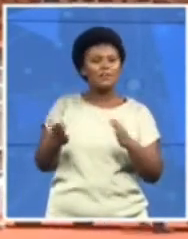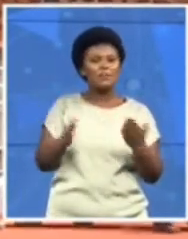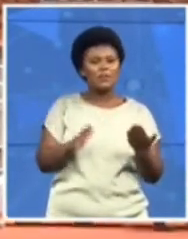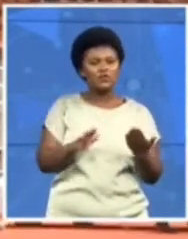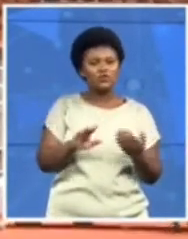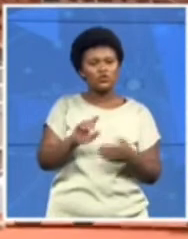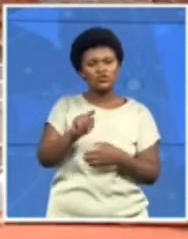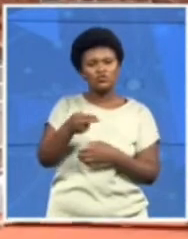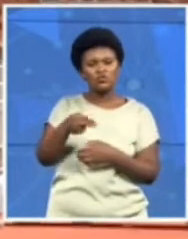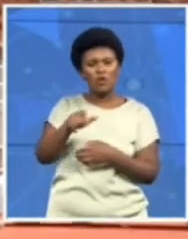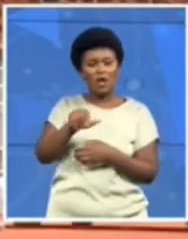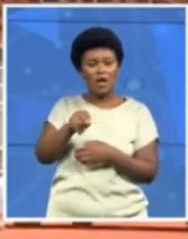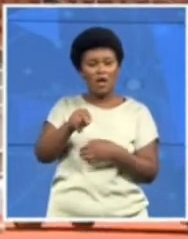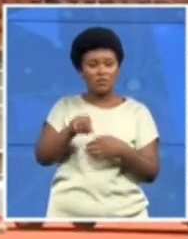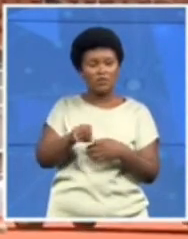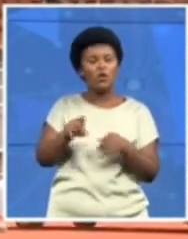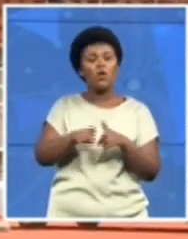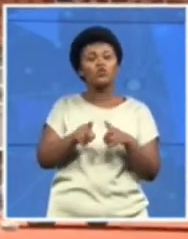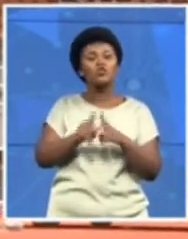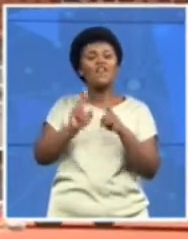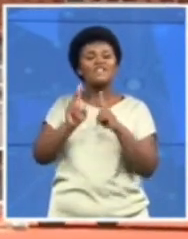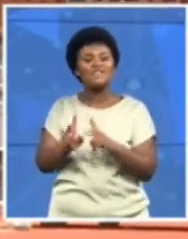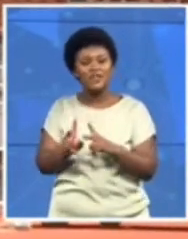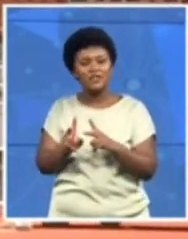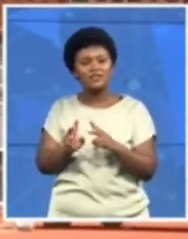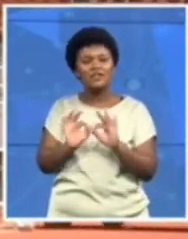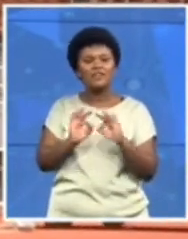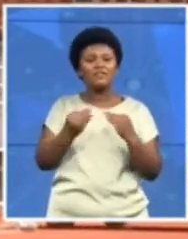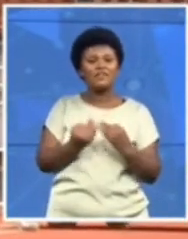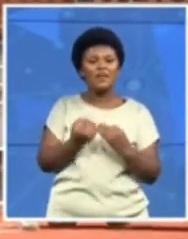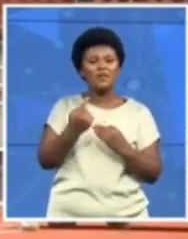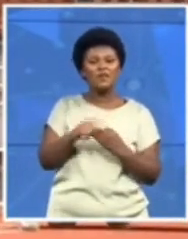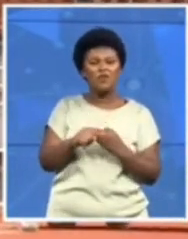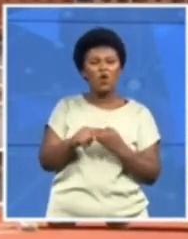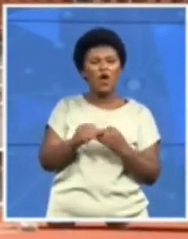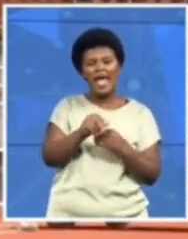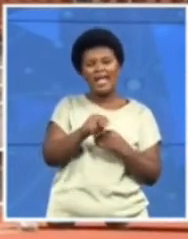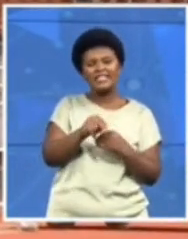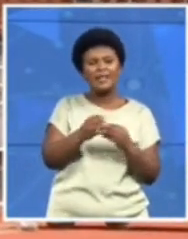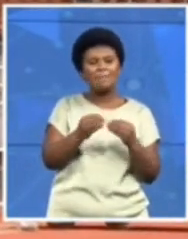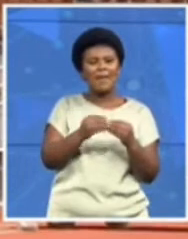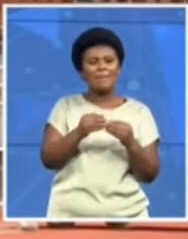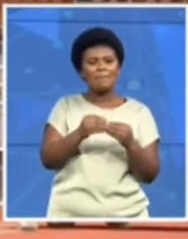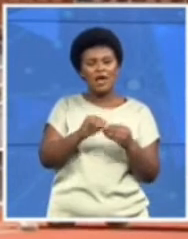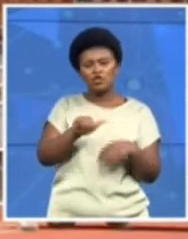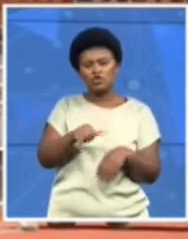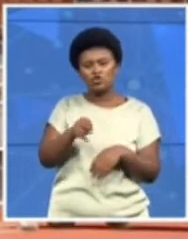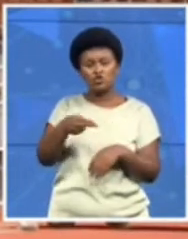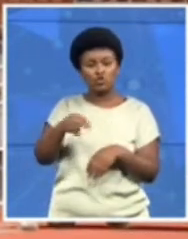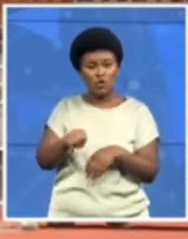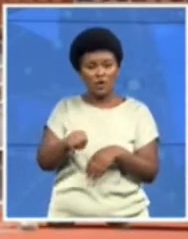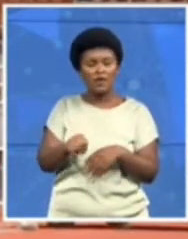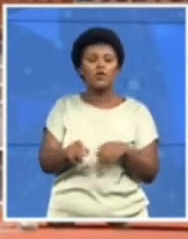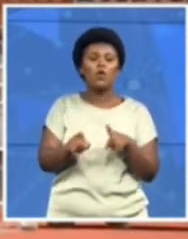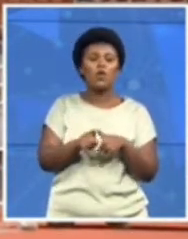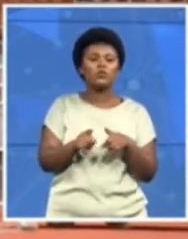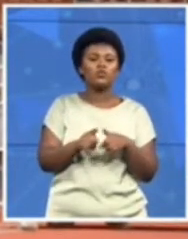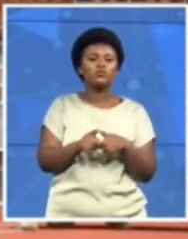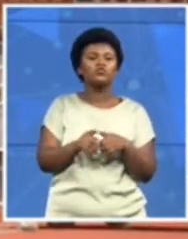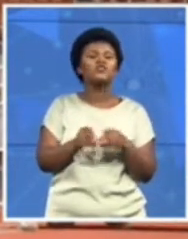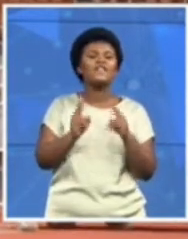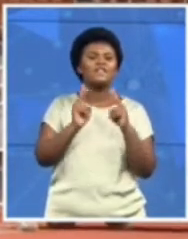family of Comrade John Juanan Gadimeng, the Nkadimeng Royal Council, because Comrade Nkadimeng was also from the Royal Council. Comrade